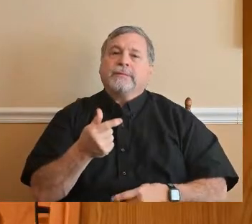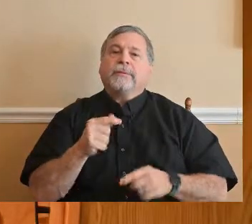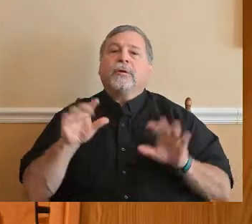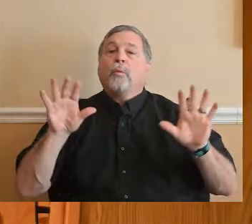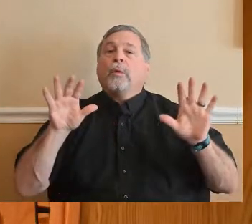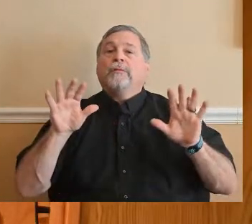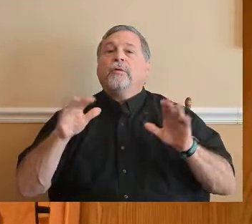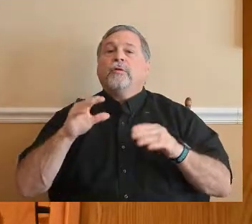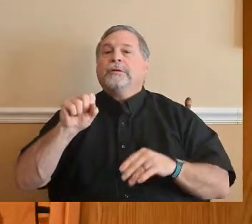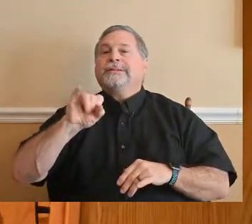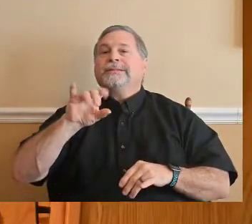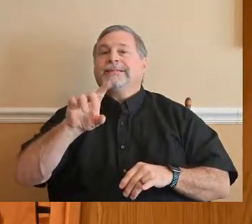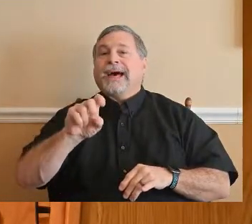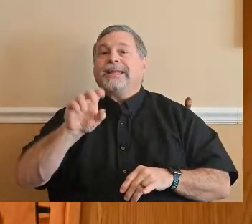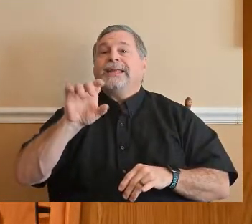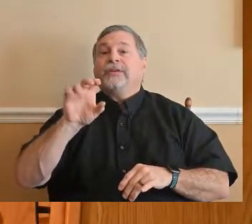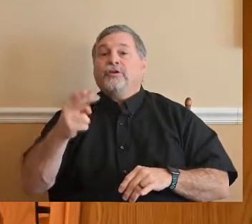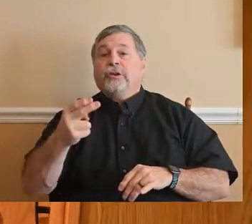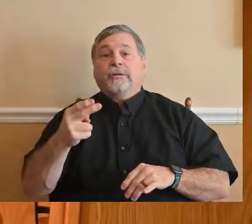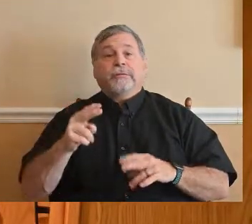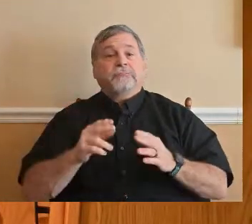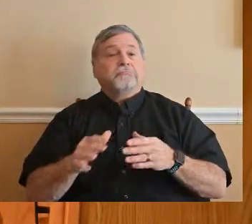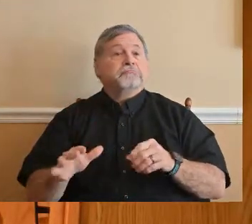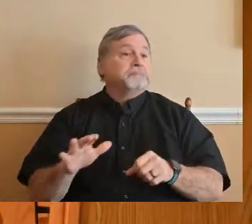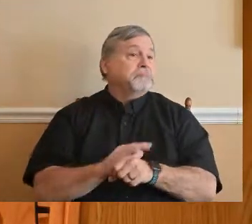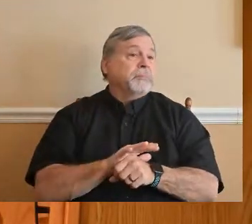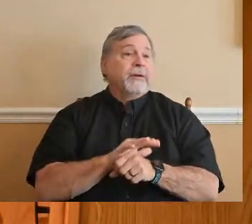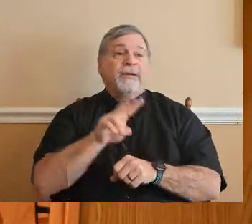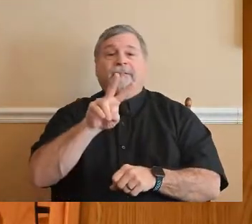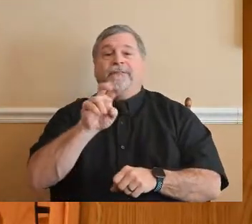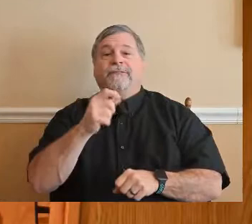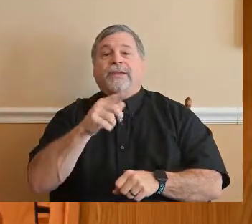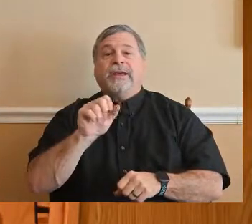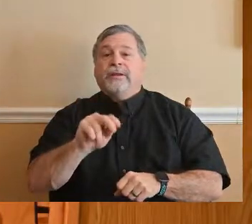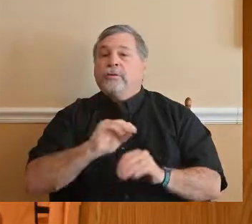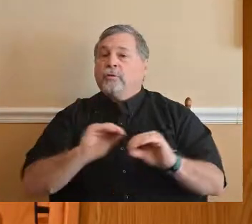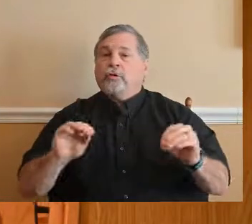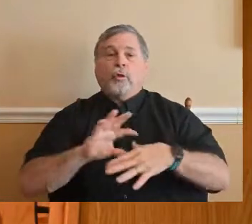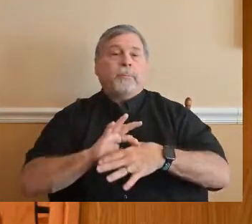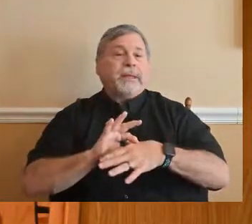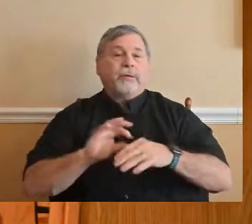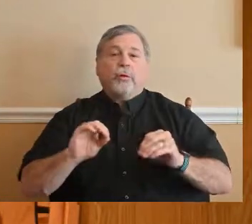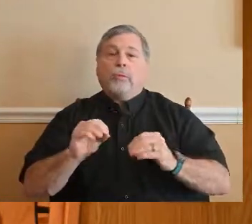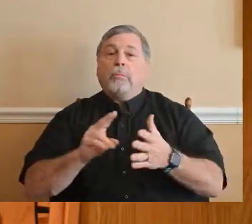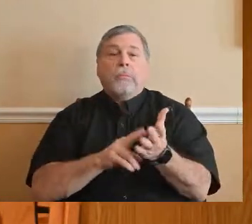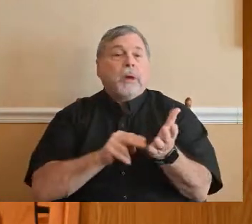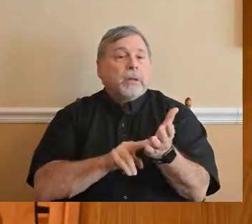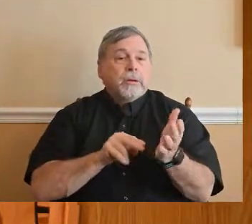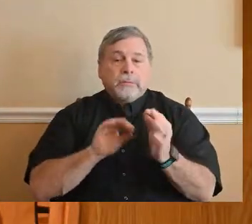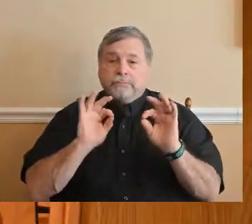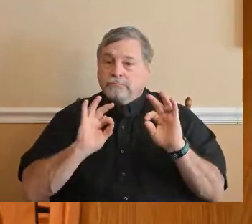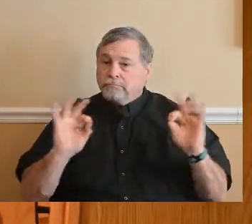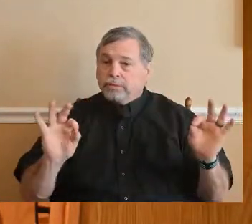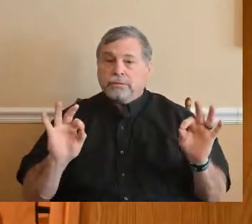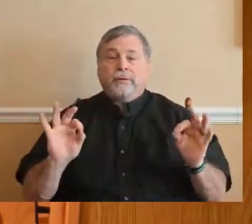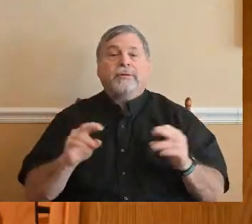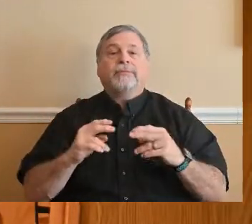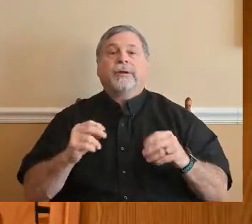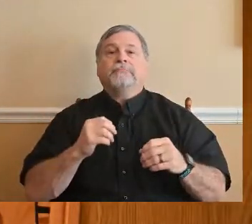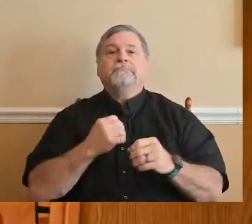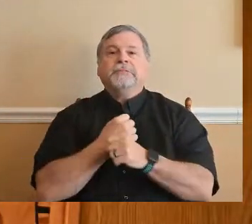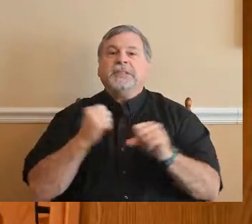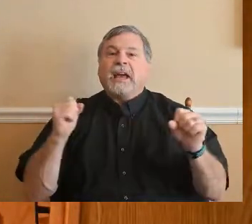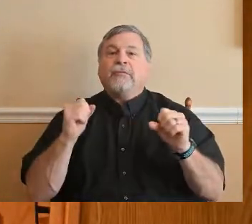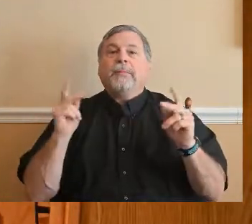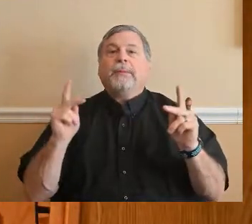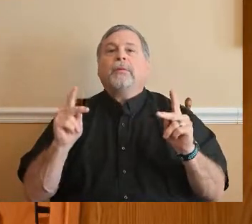a wonderful side dish. Now this is completely vegan. We have no meat products in here, no butter. So it's very